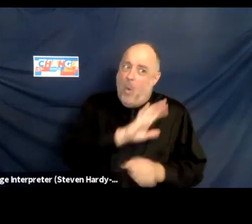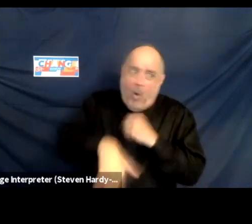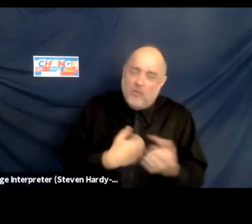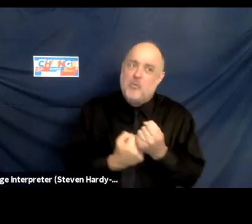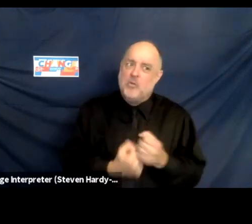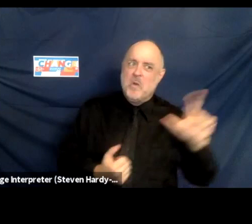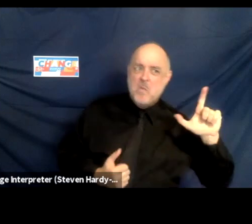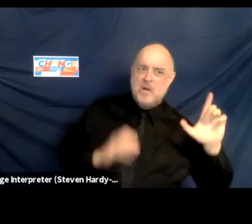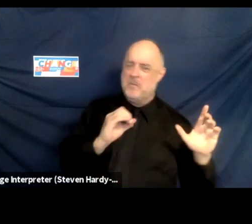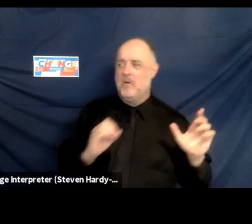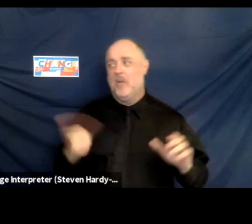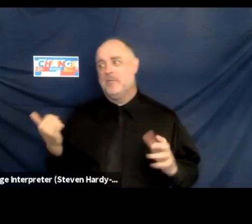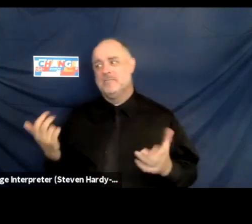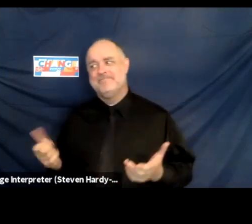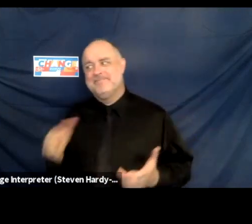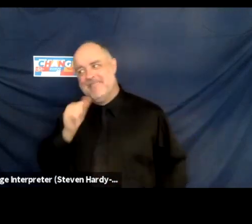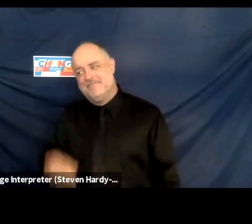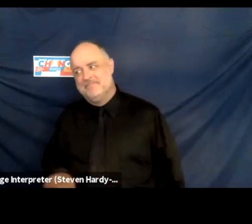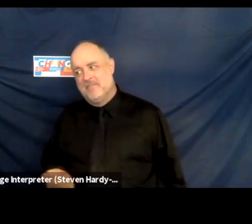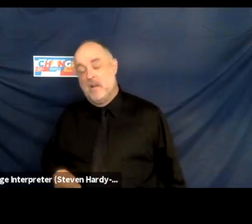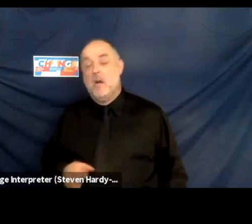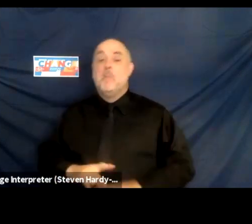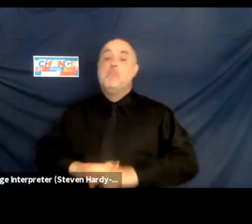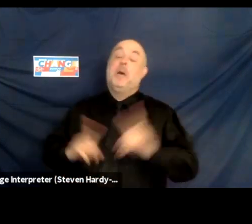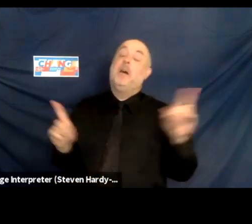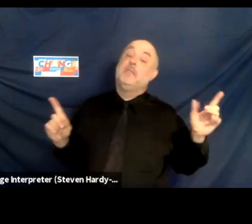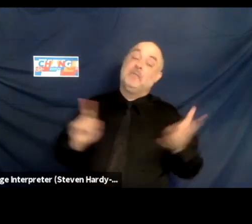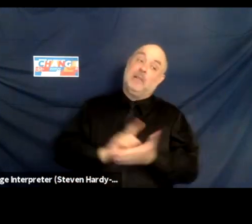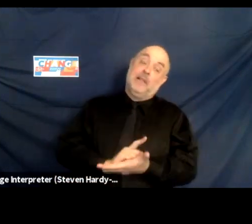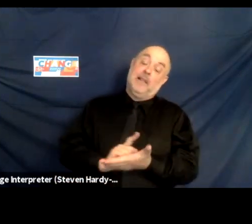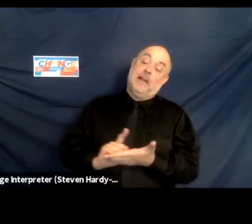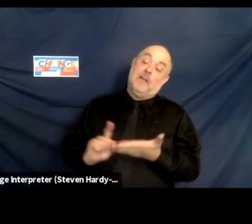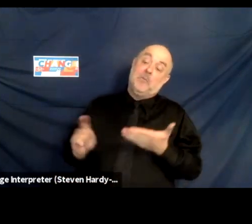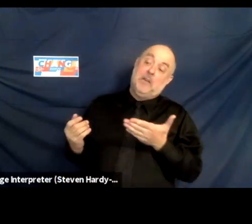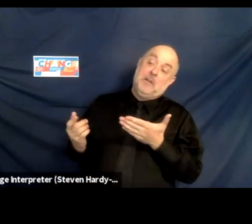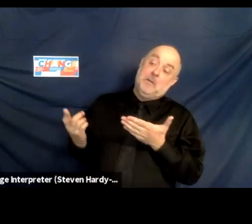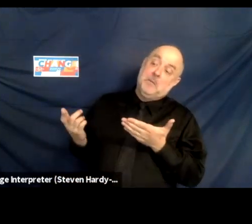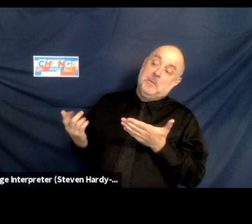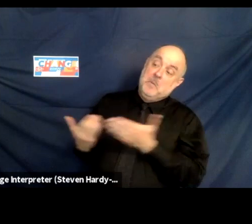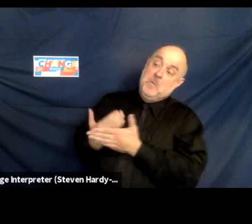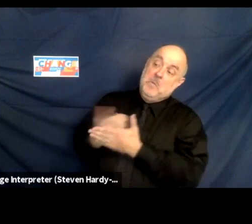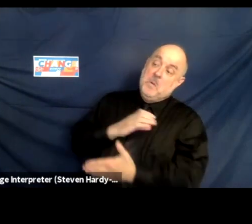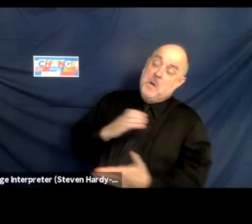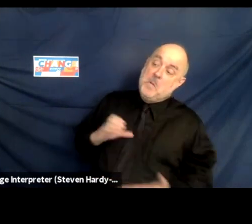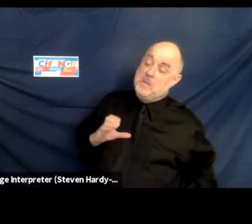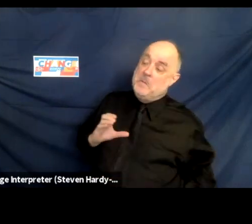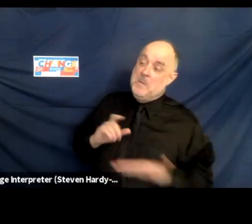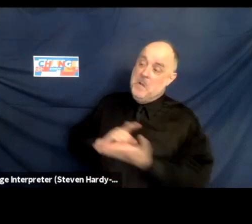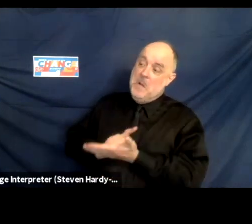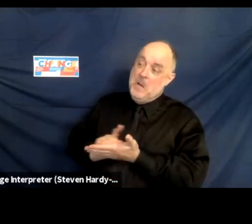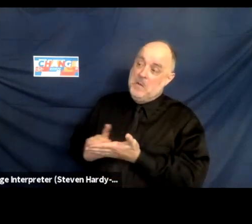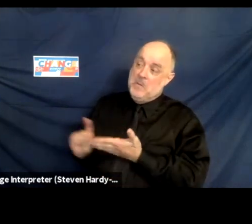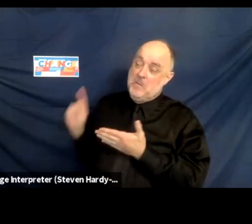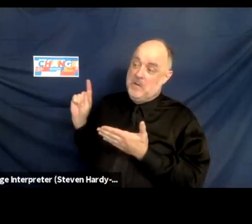again. So just last week, some new Congress, our ranking member on the Environment Public Works Committee, Shelley Capito from West